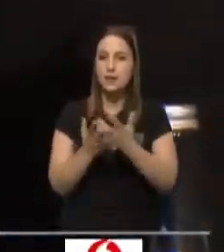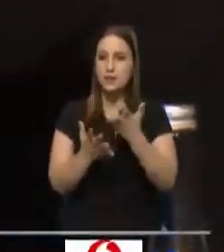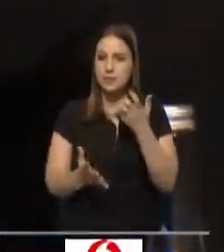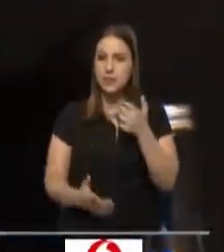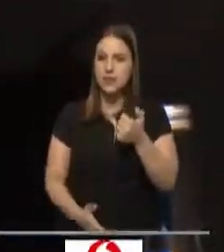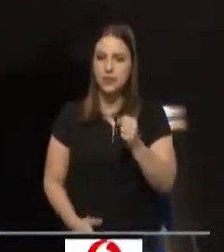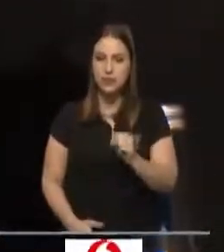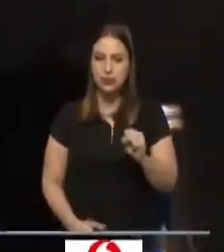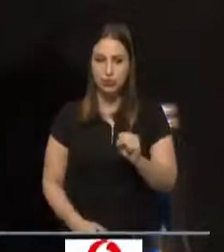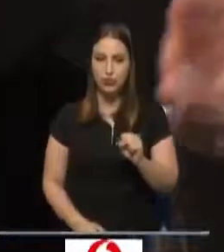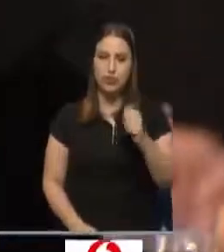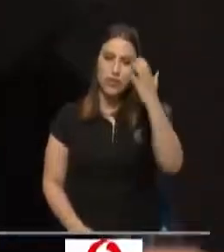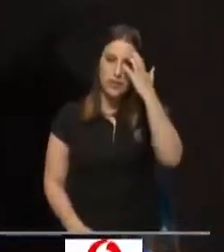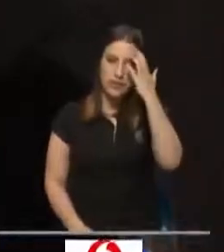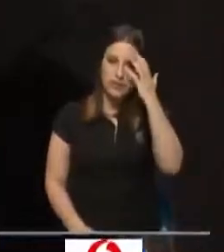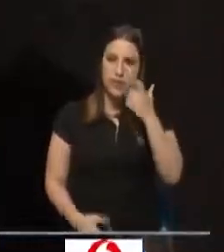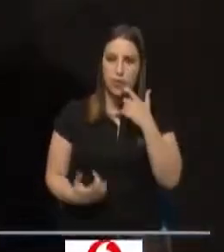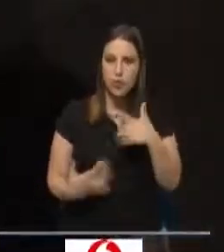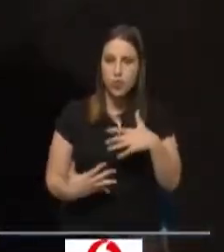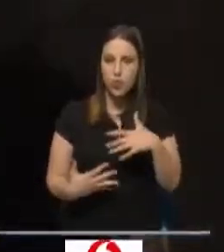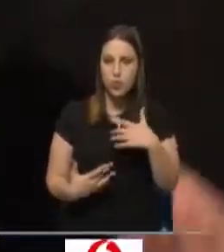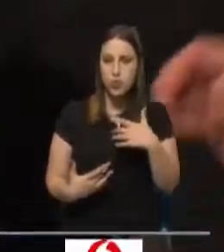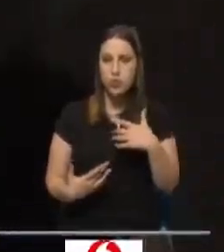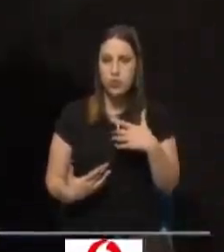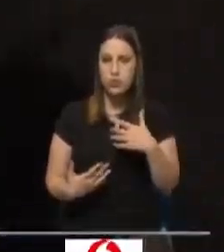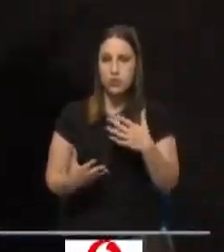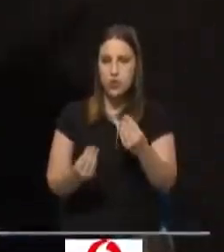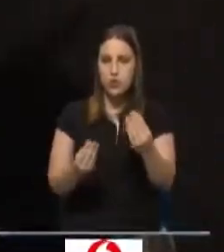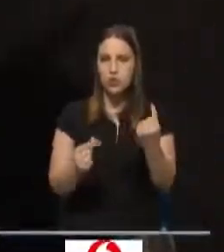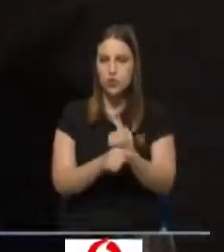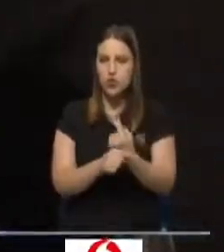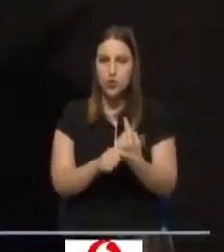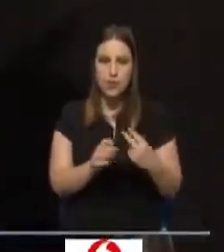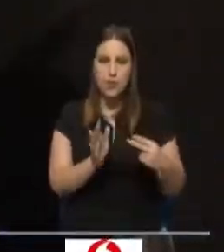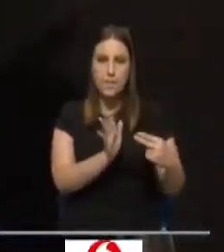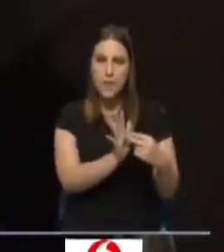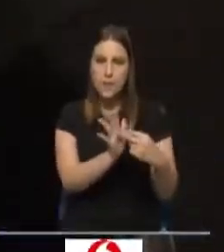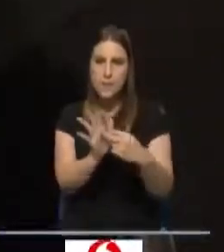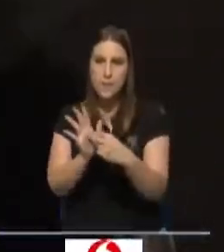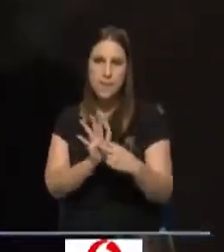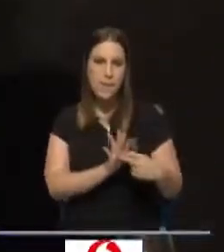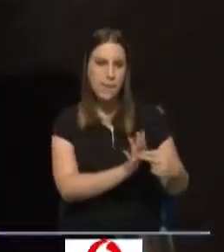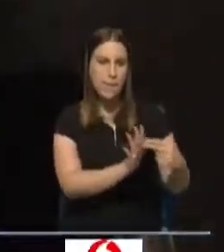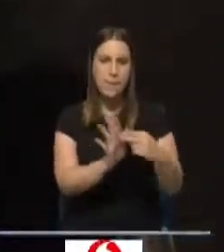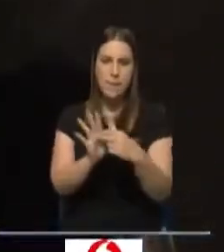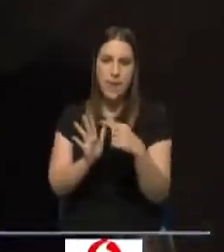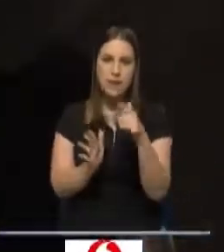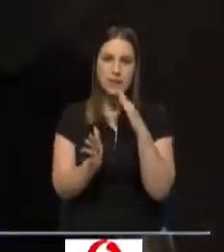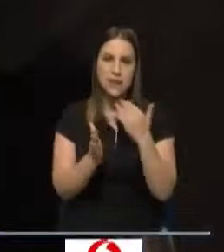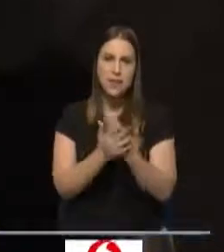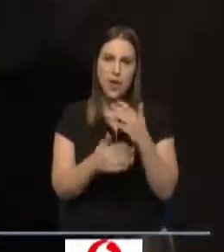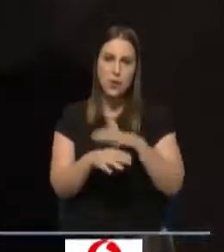And so the faster capacity could have a lot more of